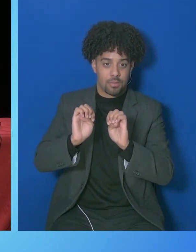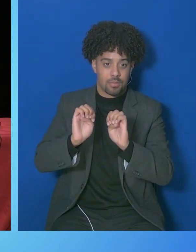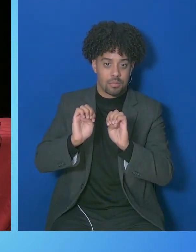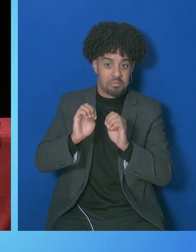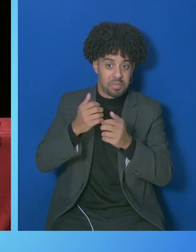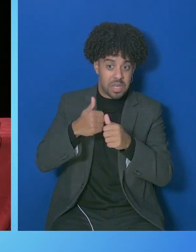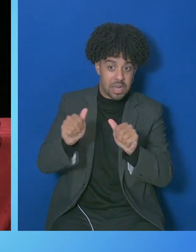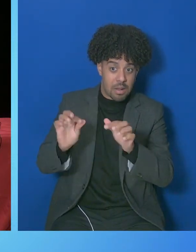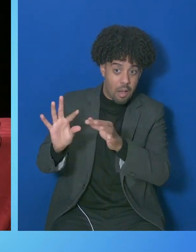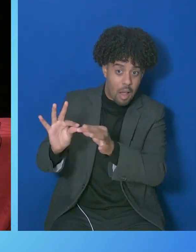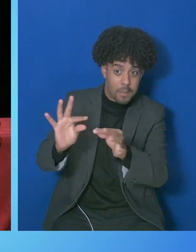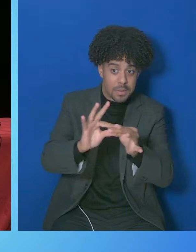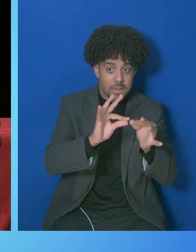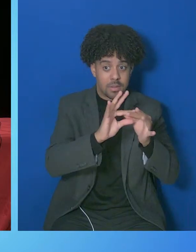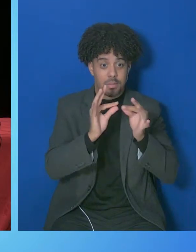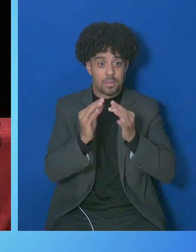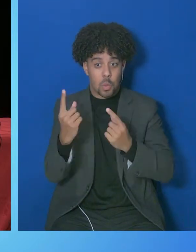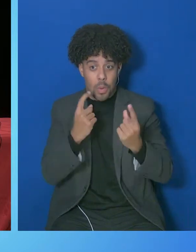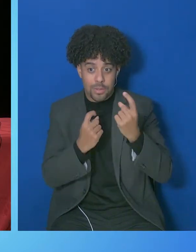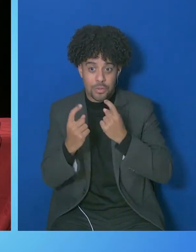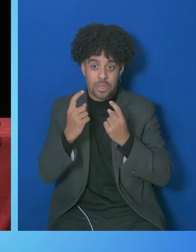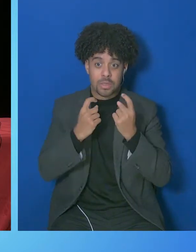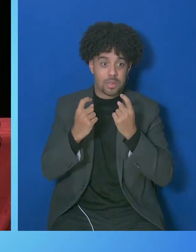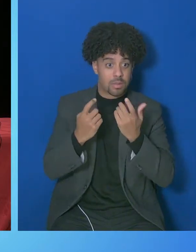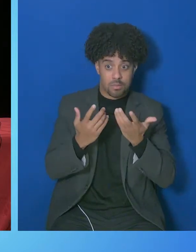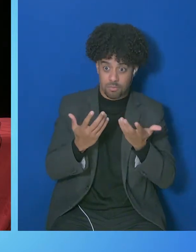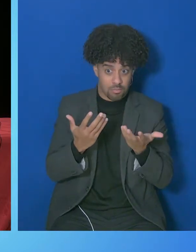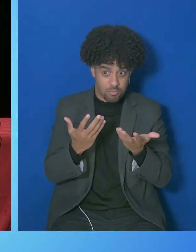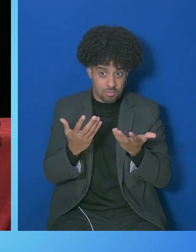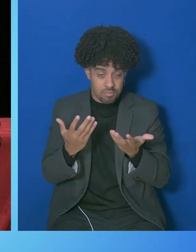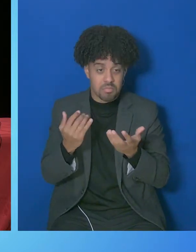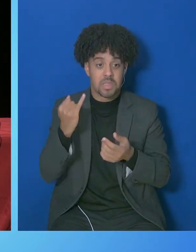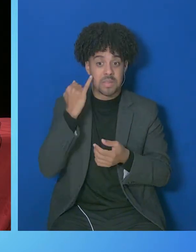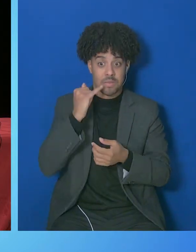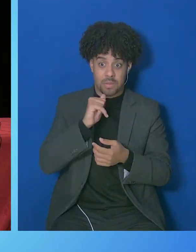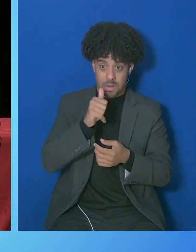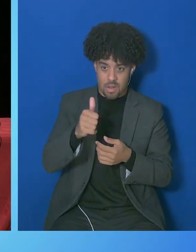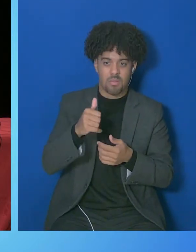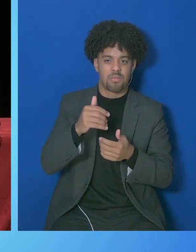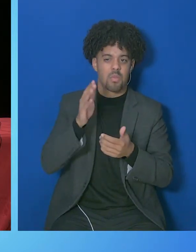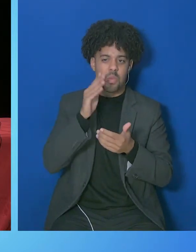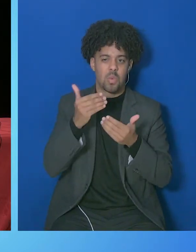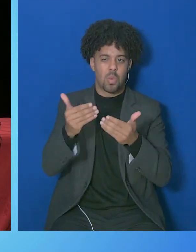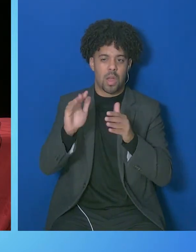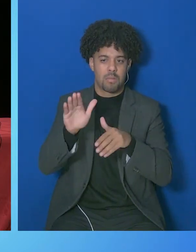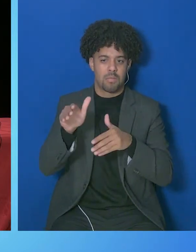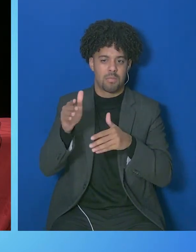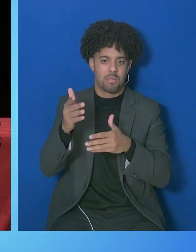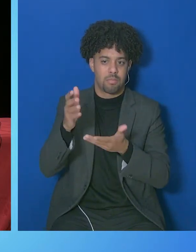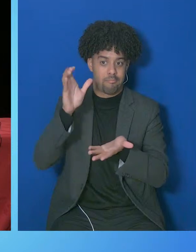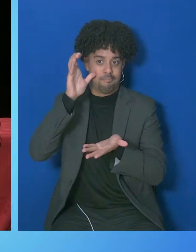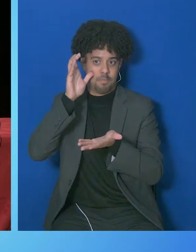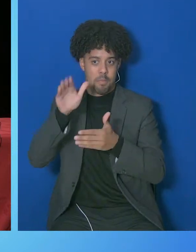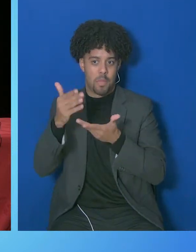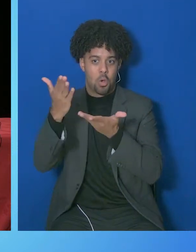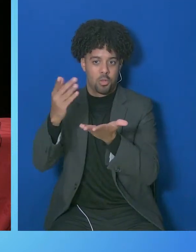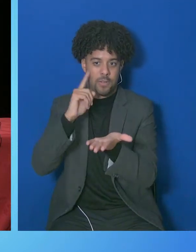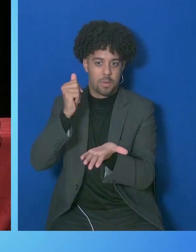Any comments, questions? Otherwise, I will entertain a motion to approve.